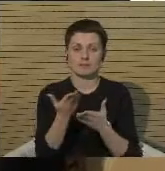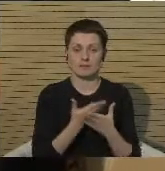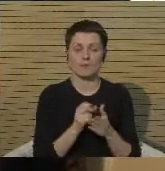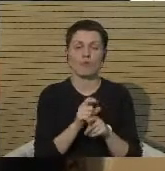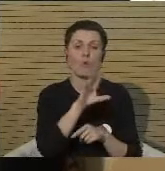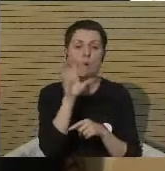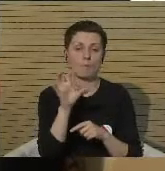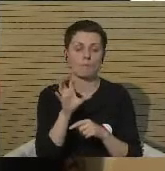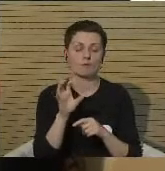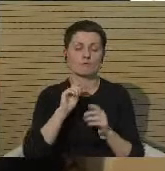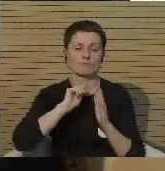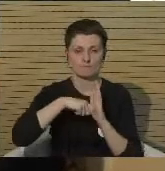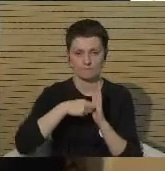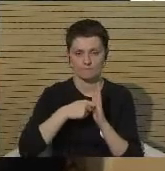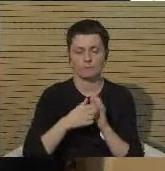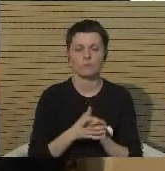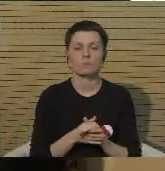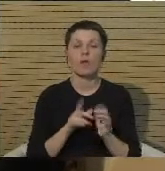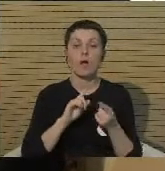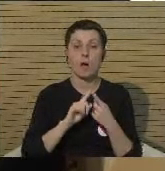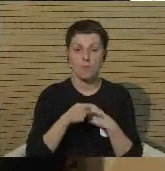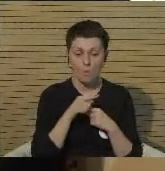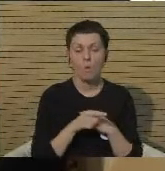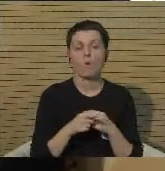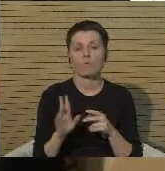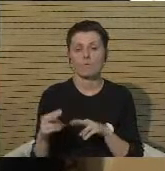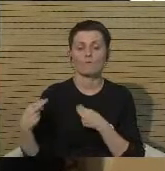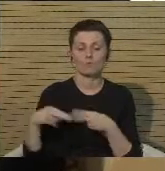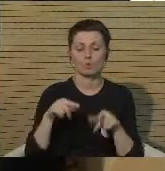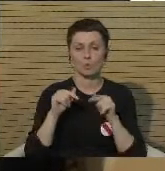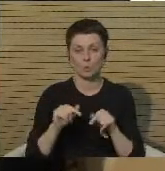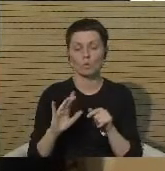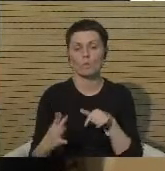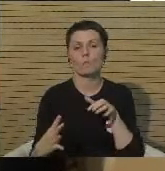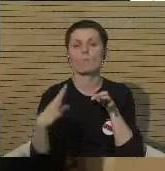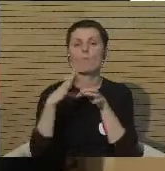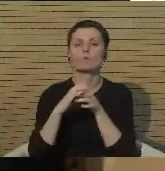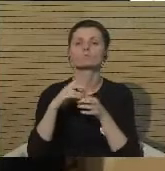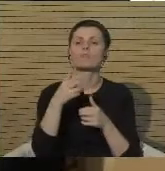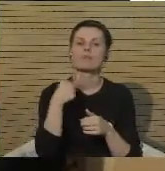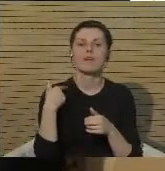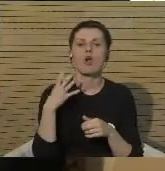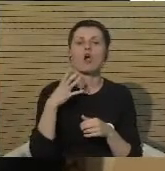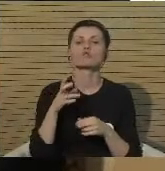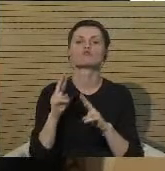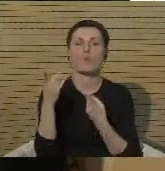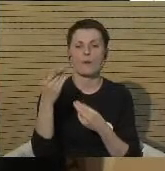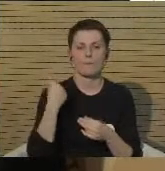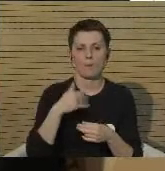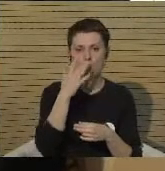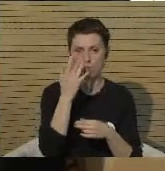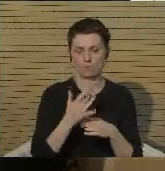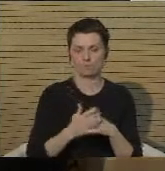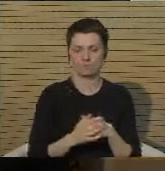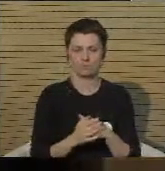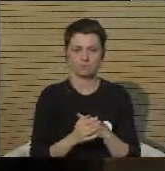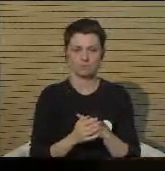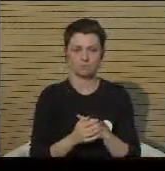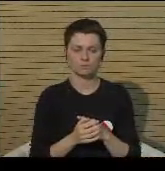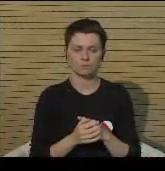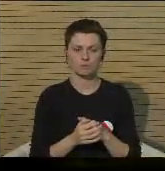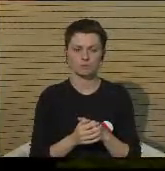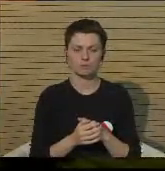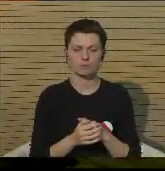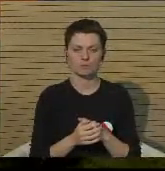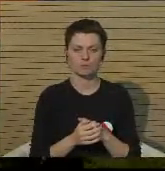and creators. So please feel invited to watch this material, and we'll be back to our guest in